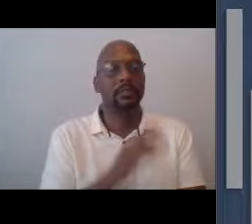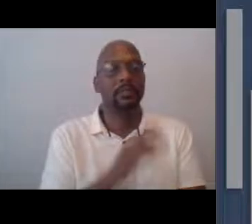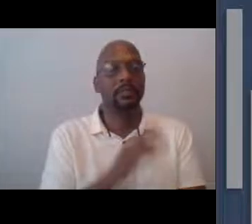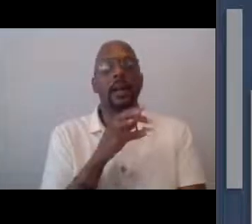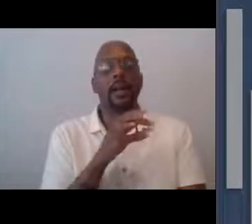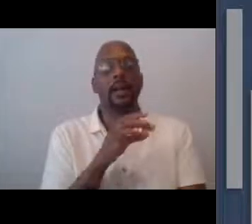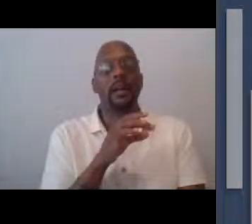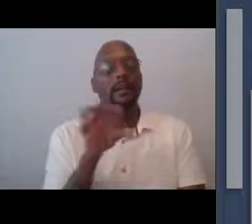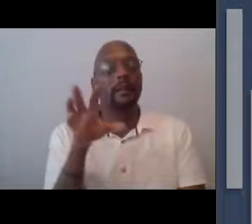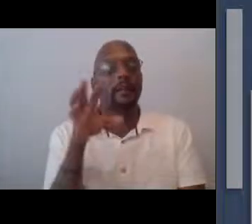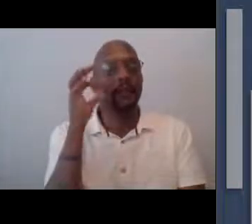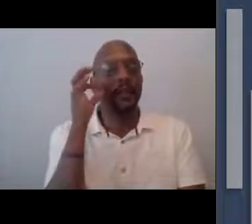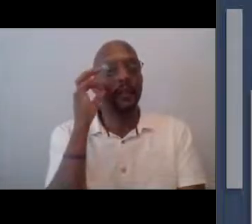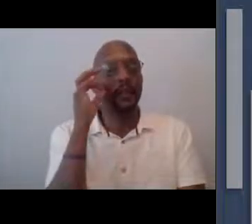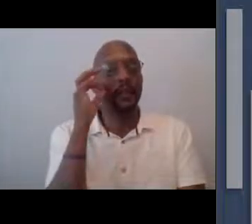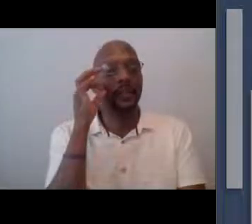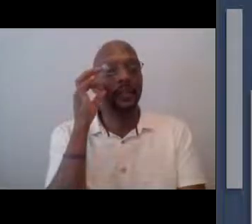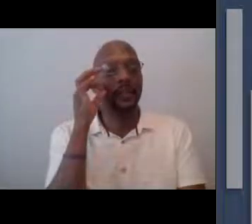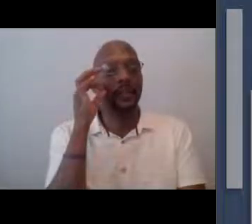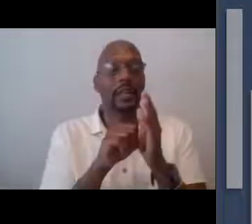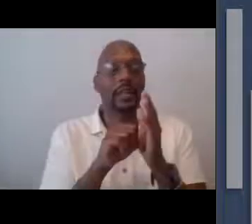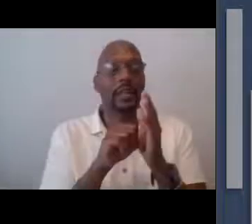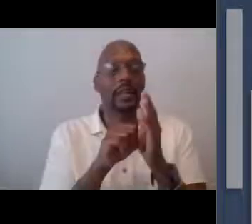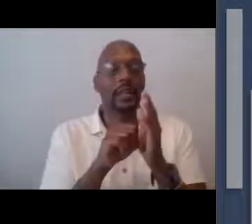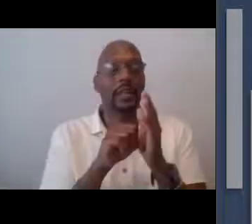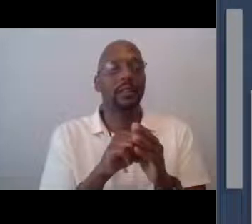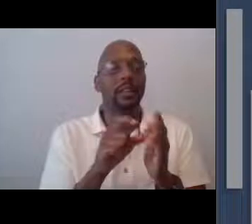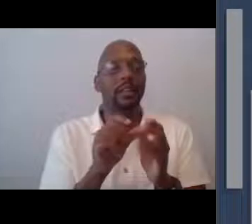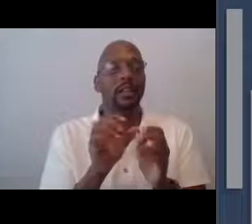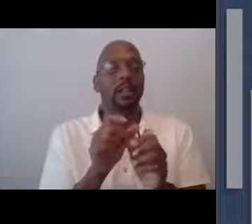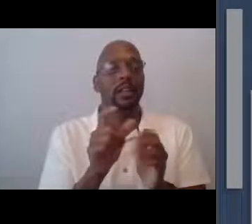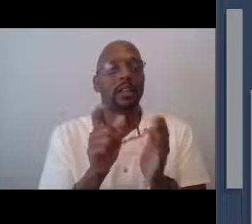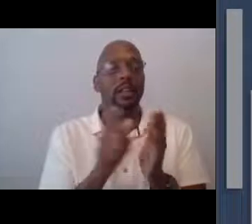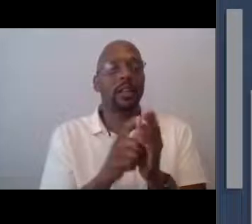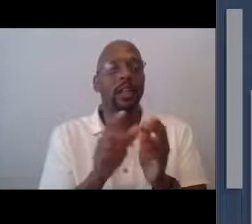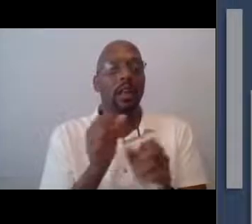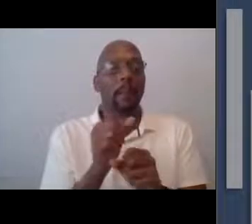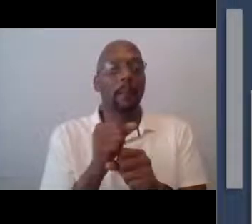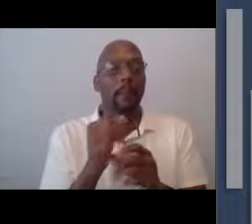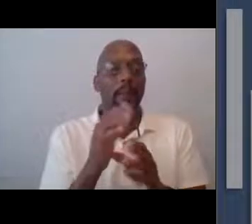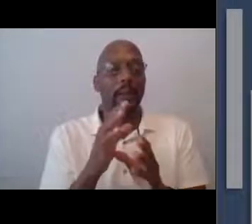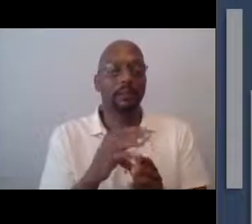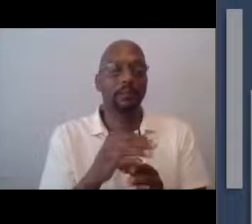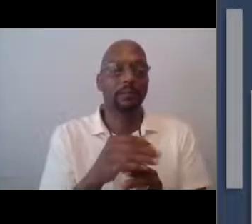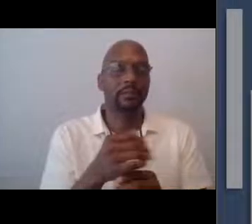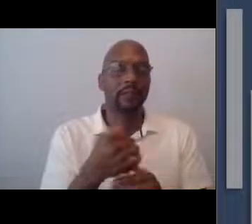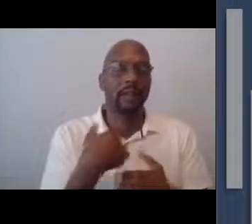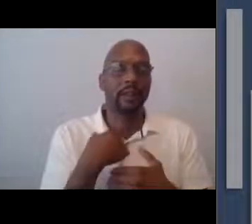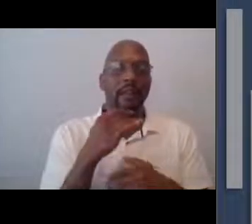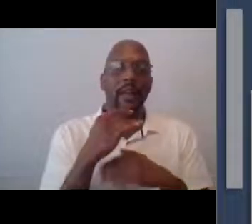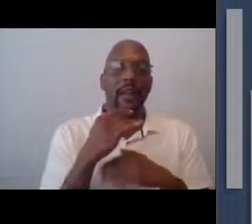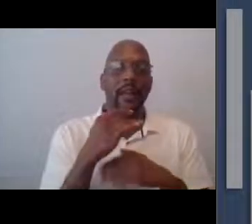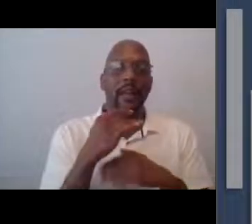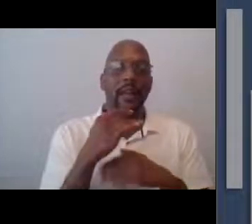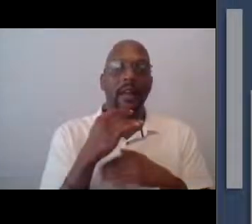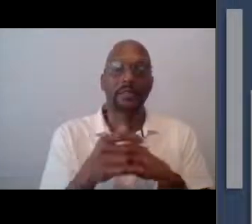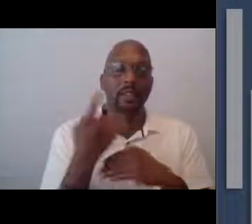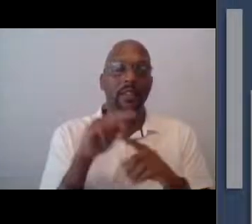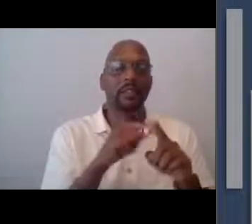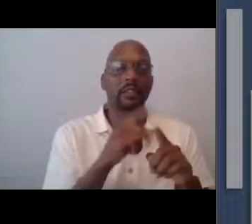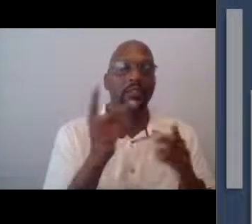matters, 3.2 billion, all competitive funds. Through that Neighborhood Access and Equity Grant Program. And I